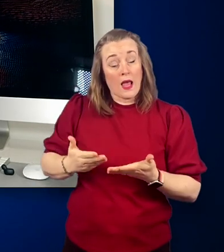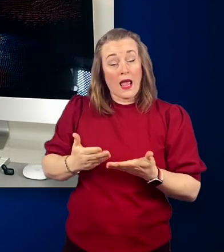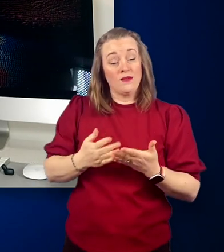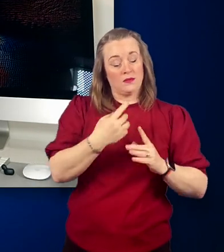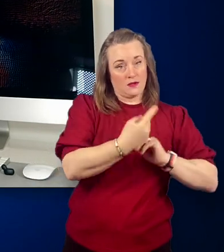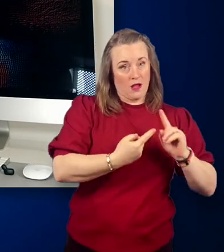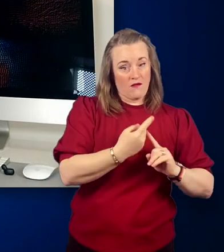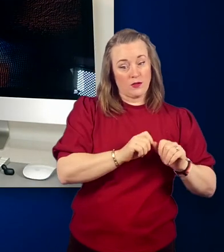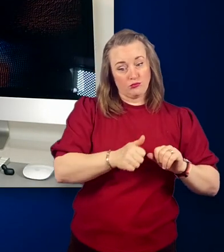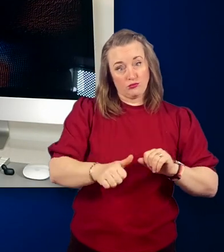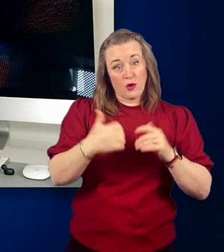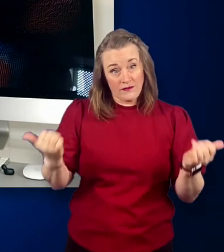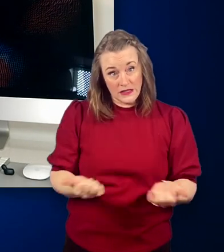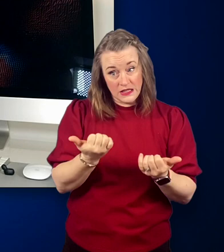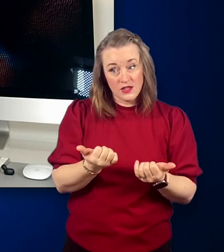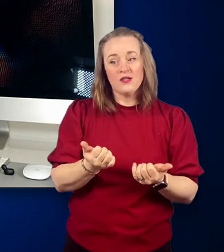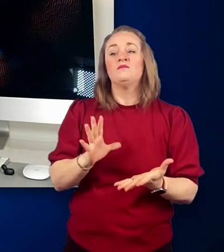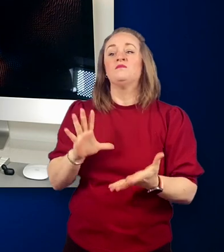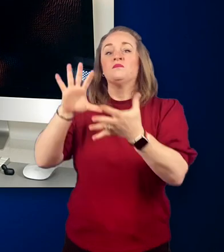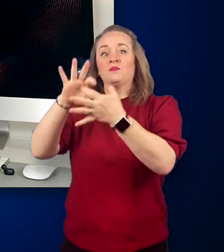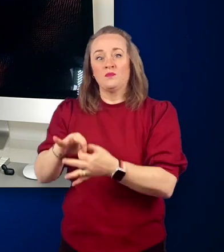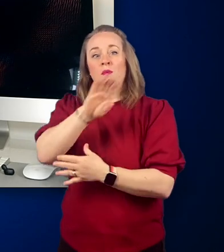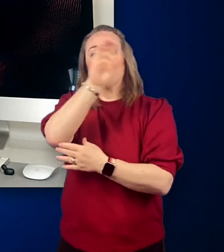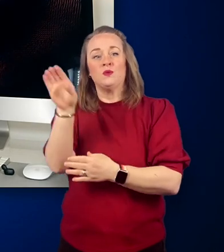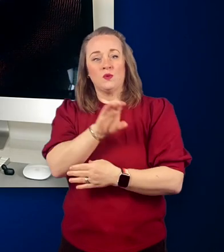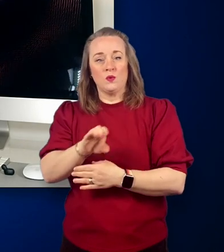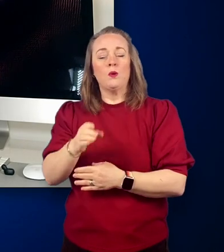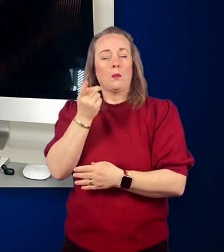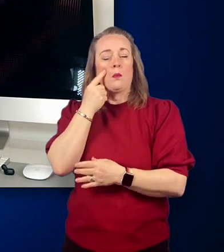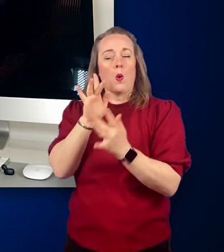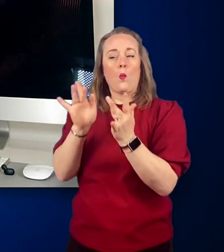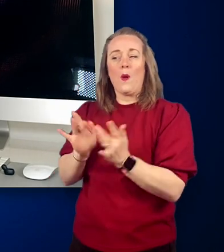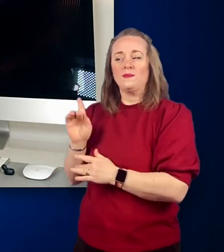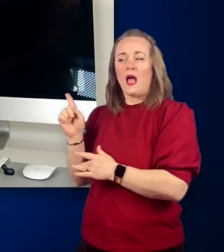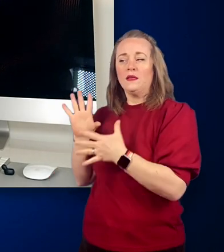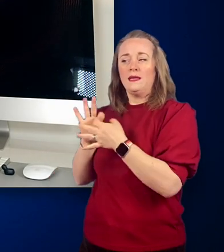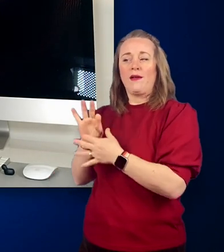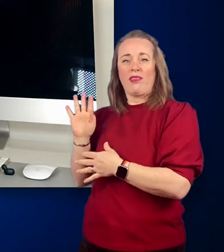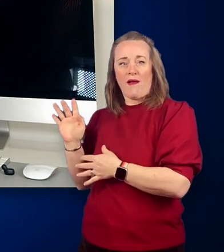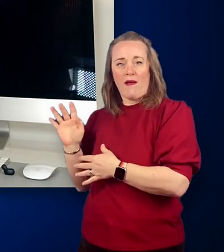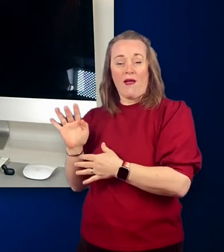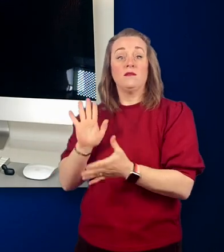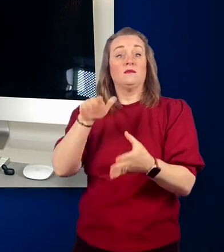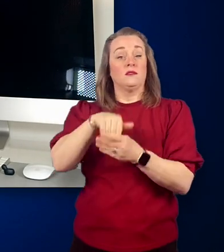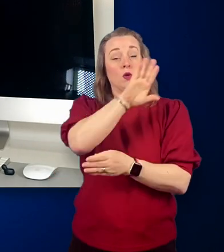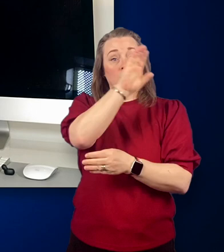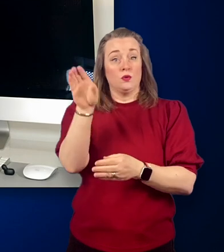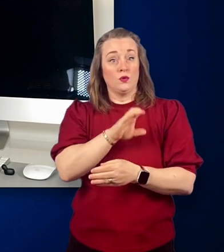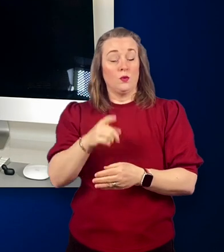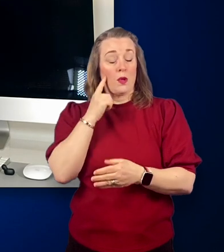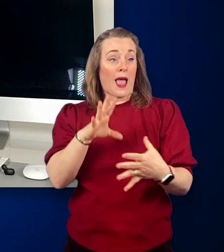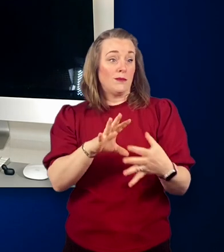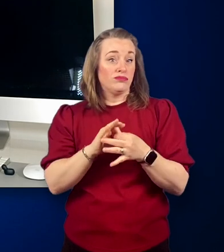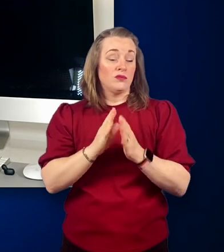to the website. The link to the Zoom is there. You can join the service. You can be prayed for if you need a prayer for a